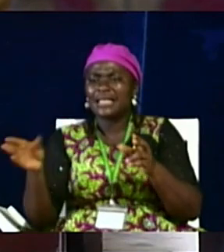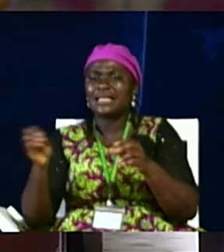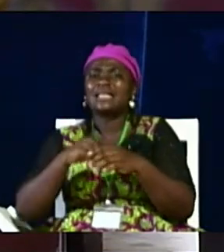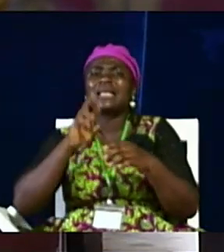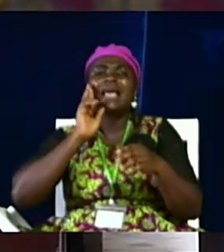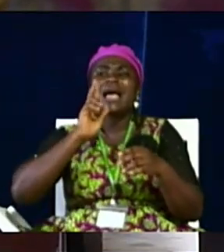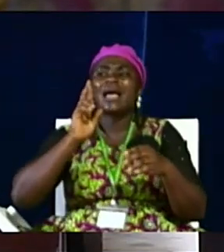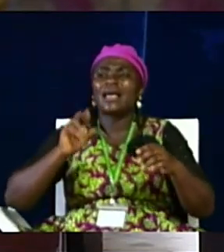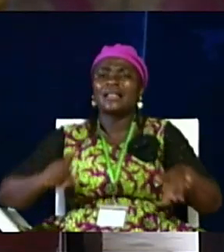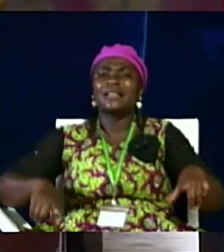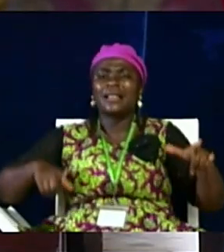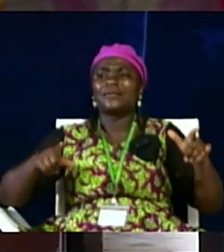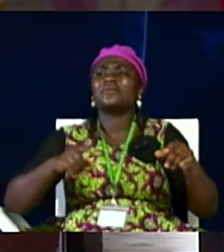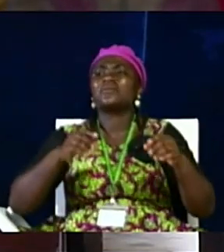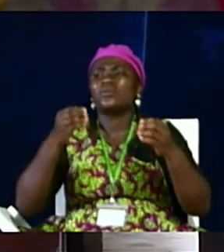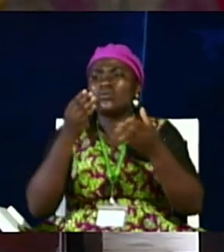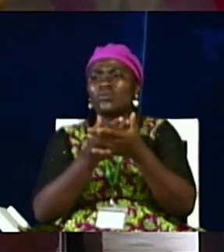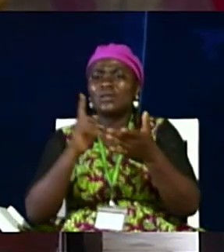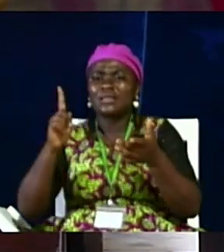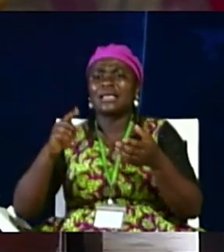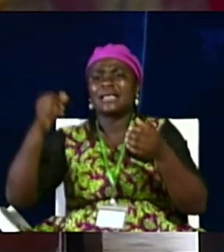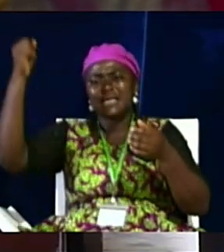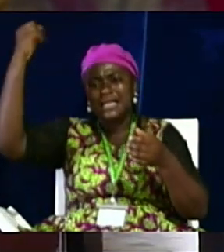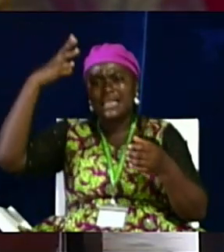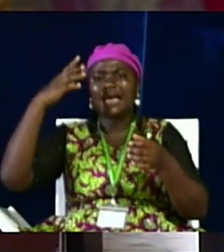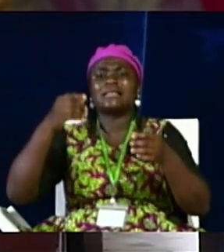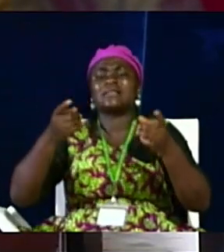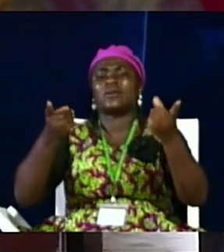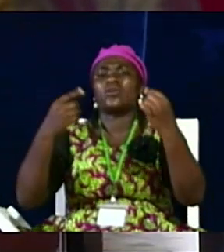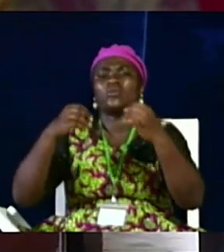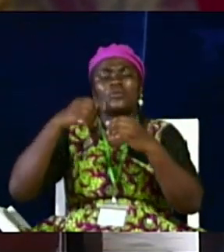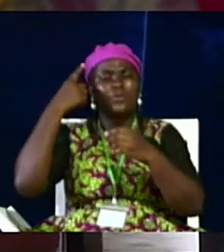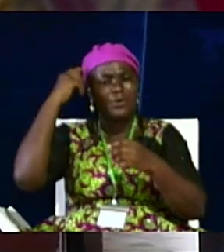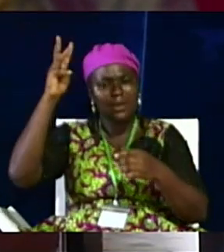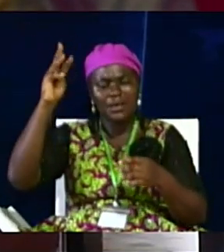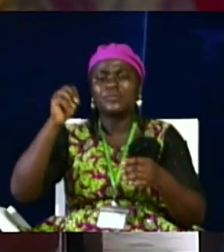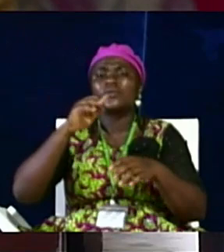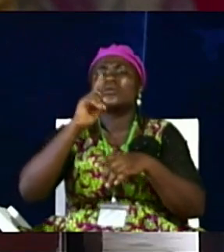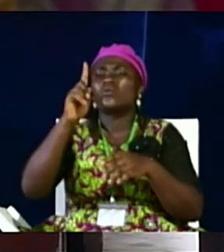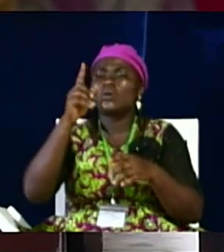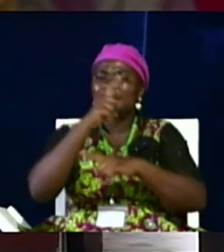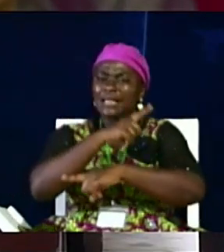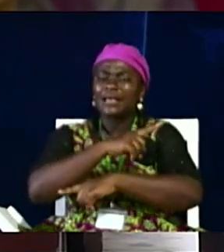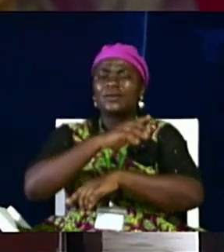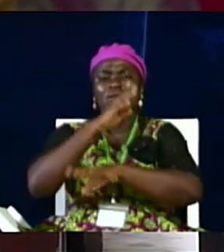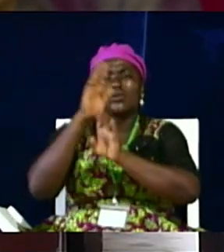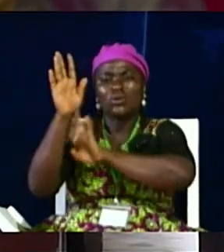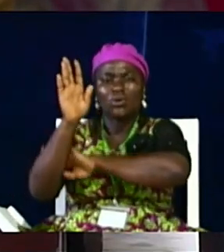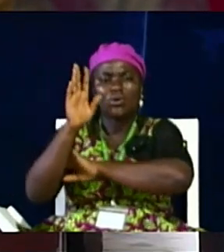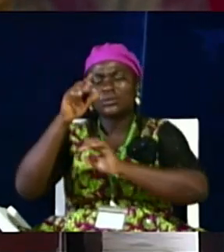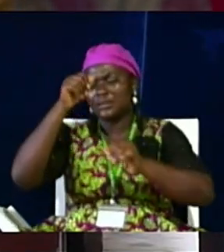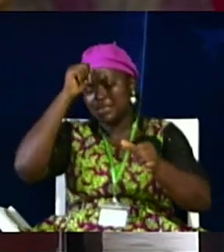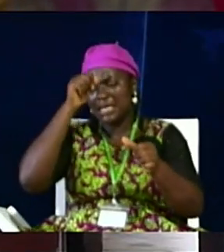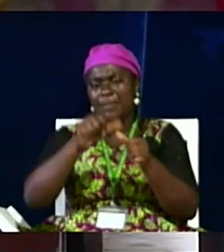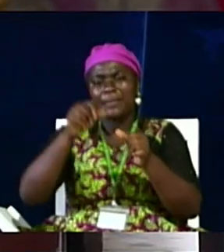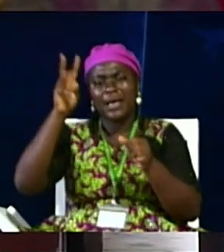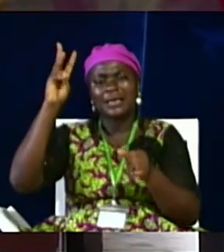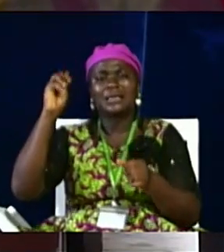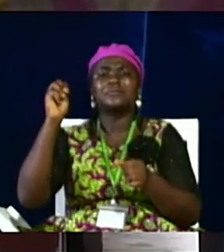light came for him. One day, the Almighty God remembered him. Someone told